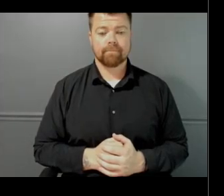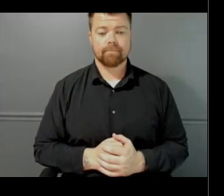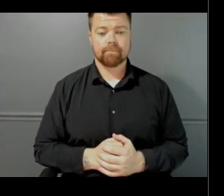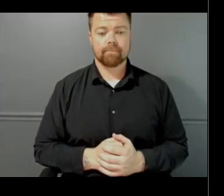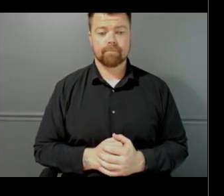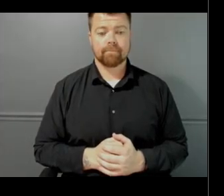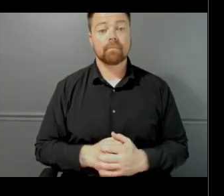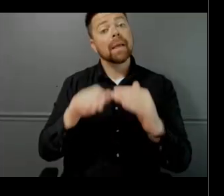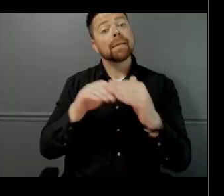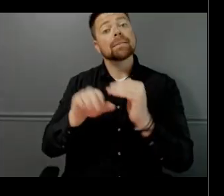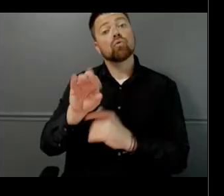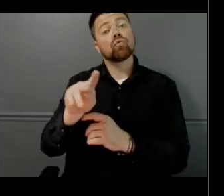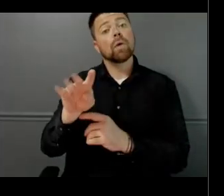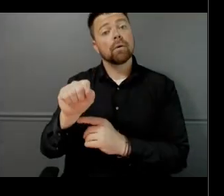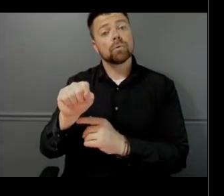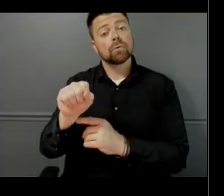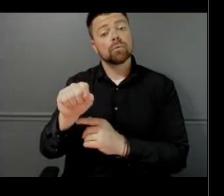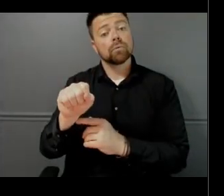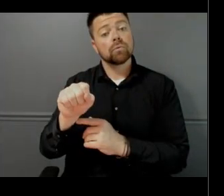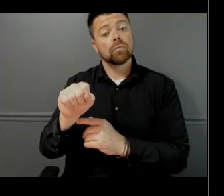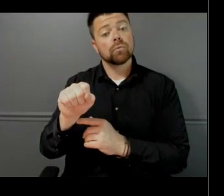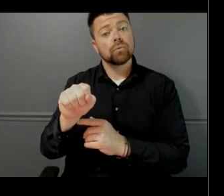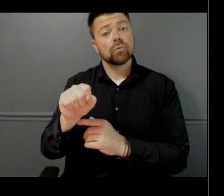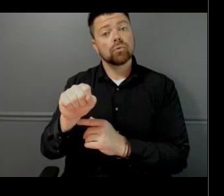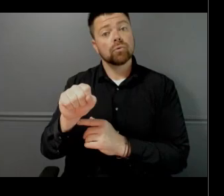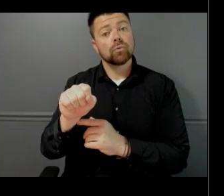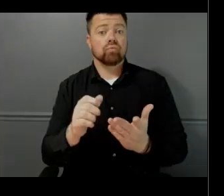Accessible routes to amenities and areas.